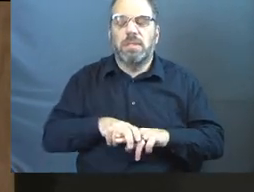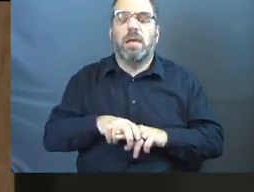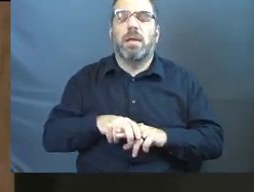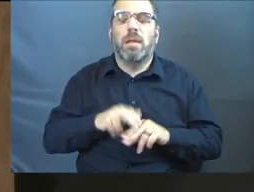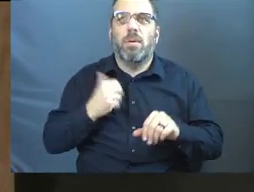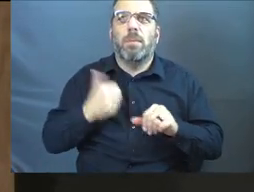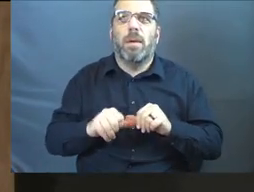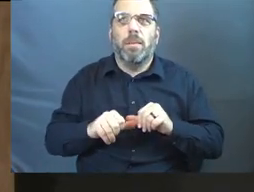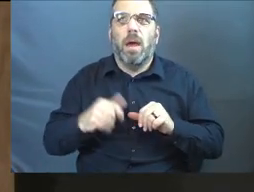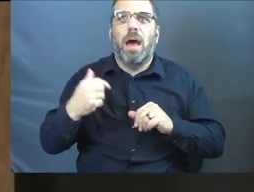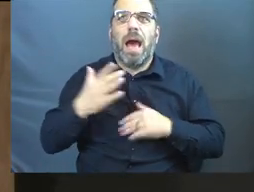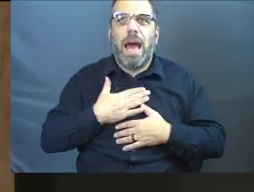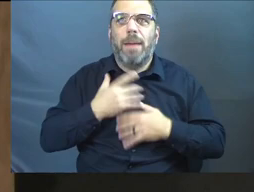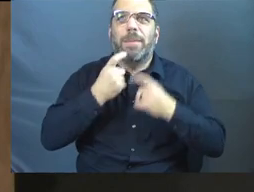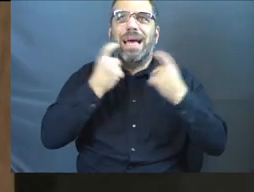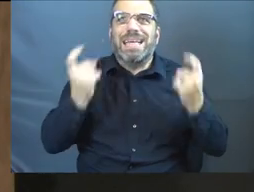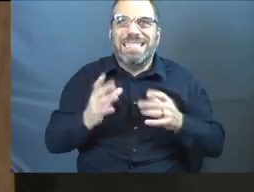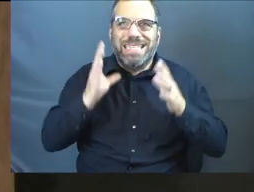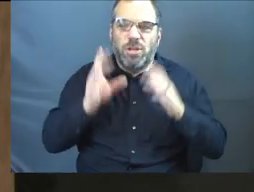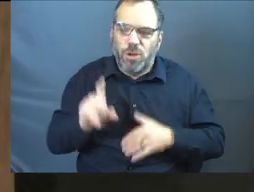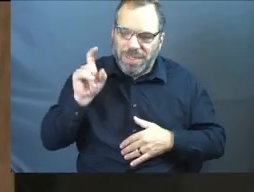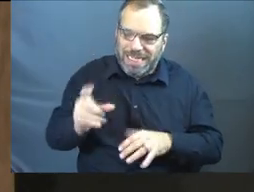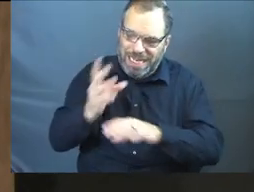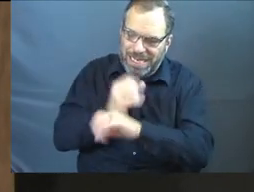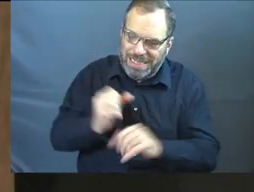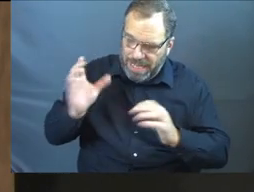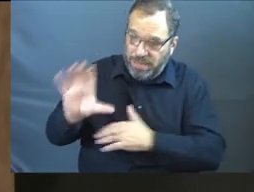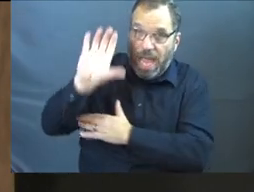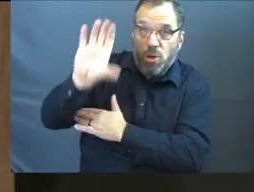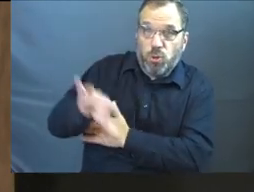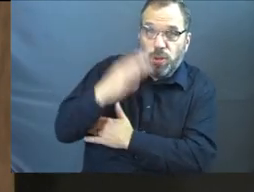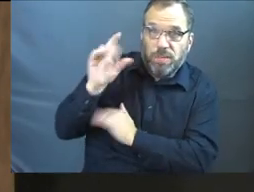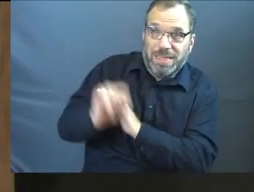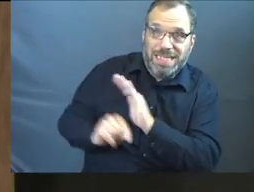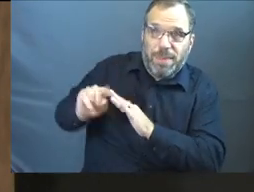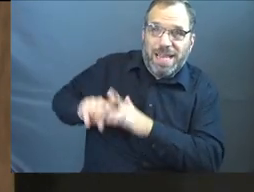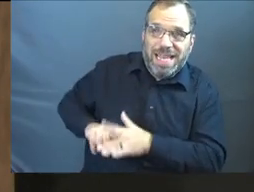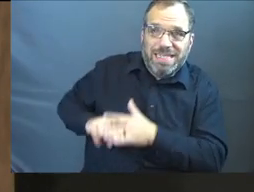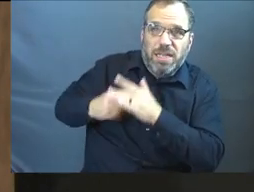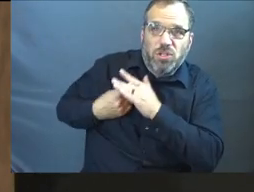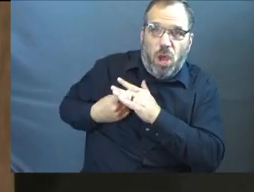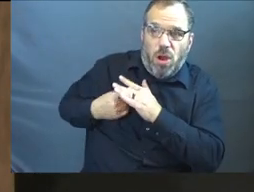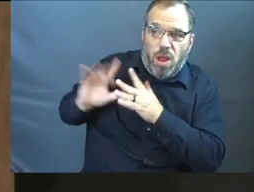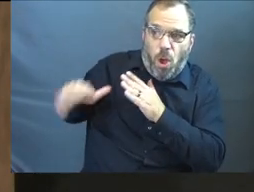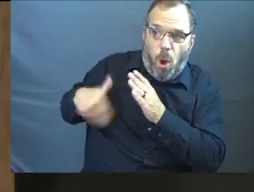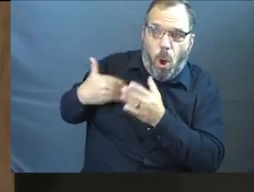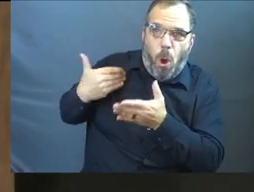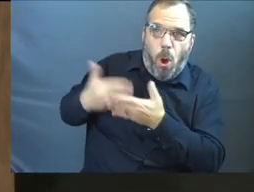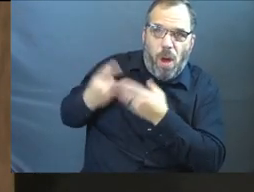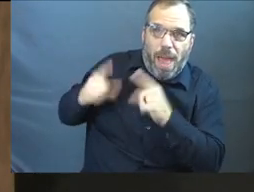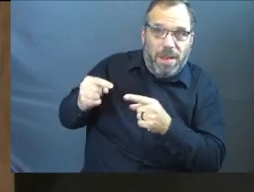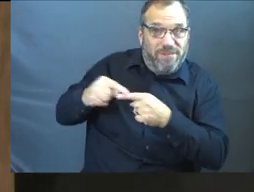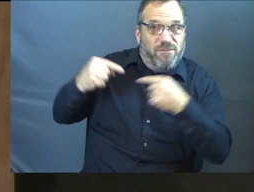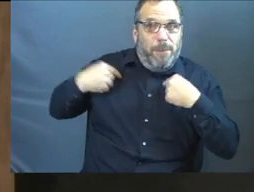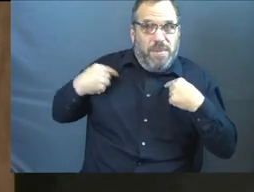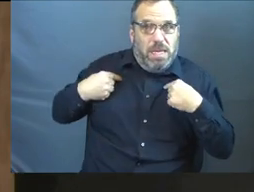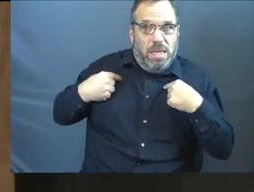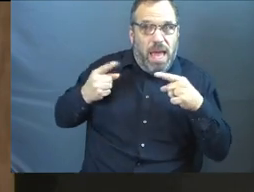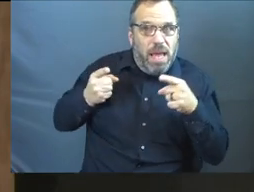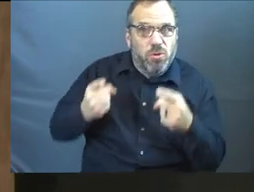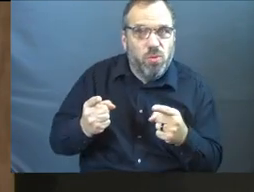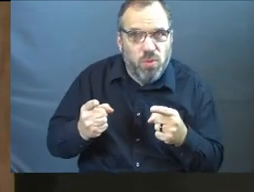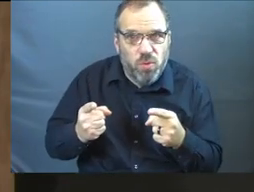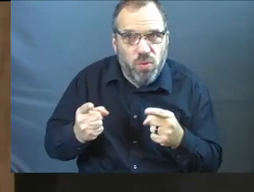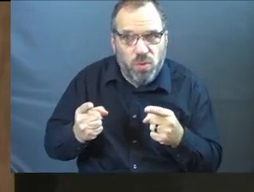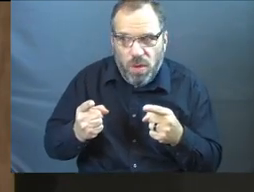that we are sinners in need of a Savior, and that Christmas time is the beginning of all of that happening for us? It's